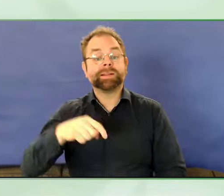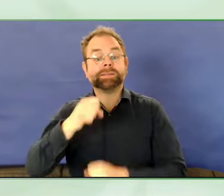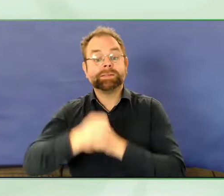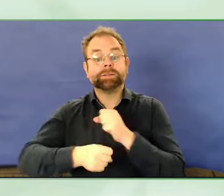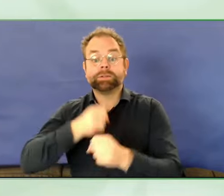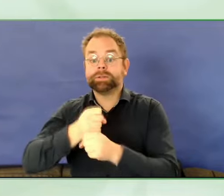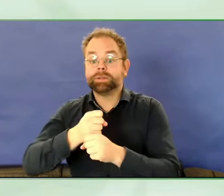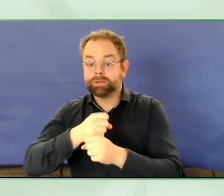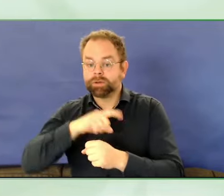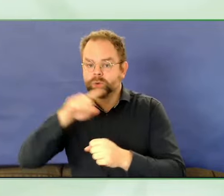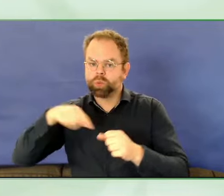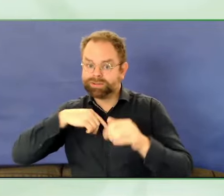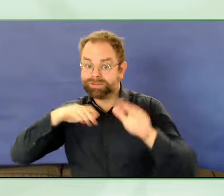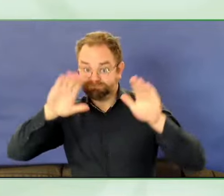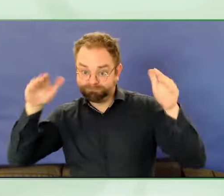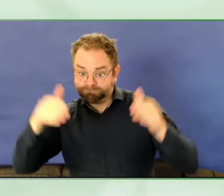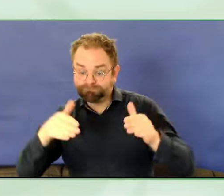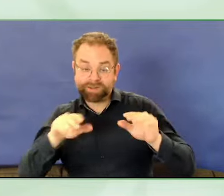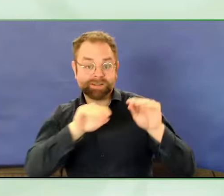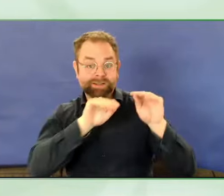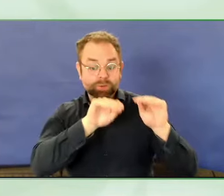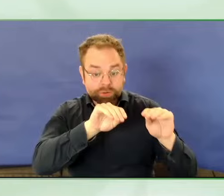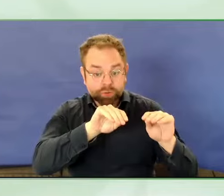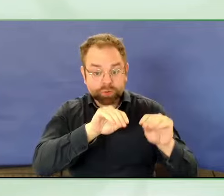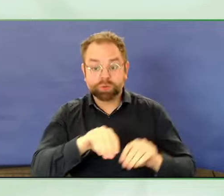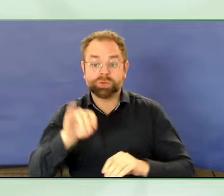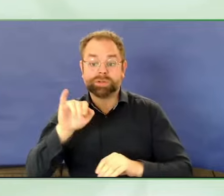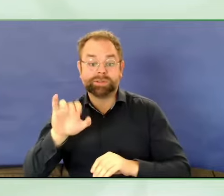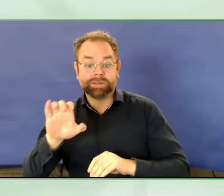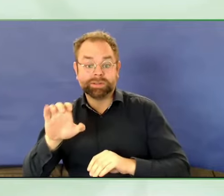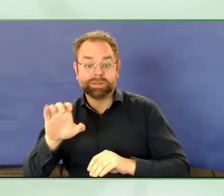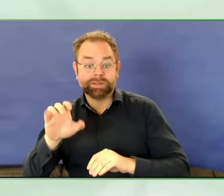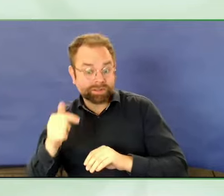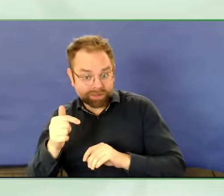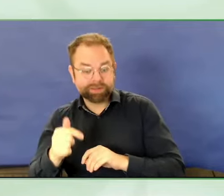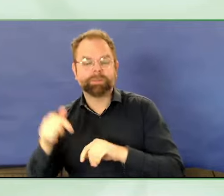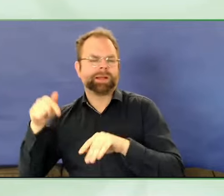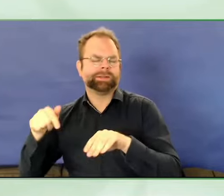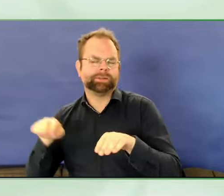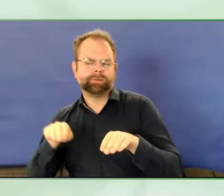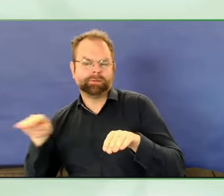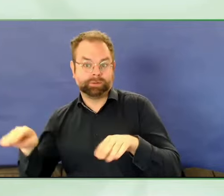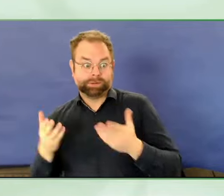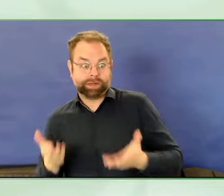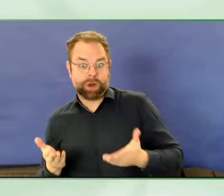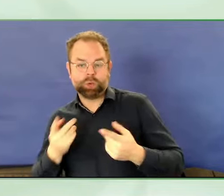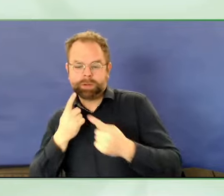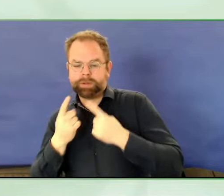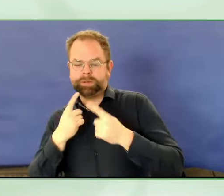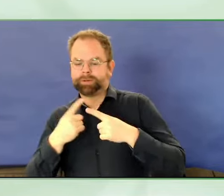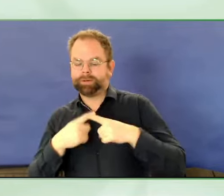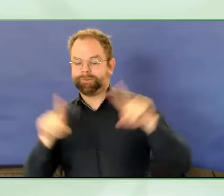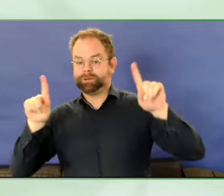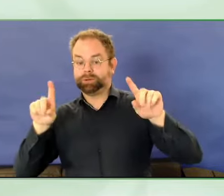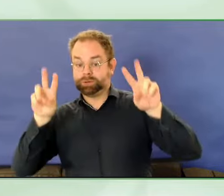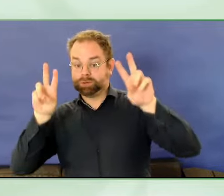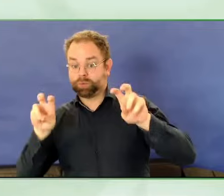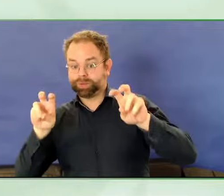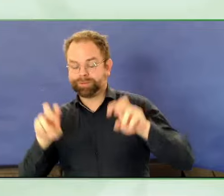I'm a fairly young lady with dark hair, almost black, very short, and I'm wearing a very